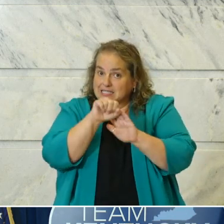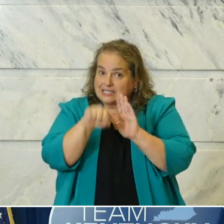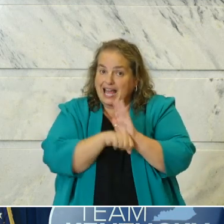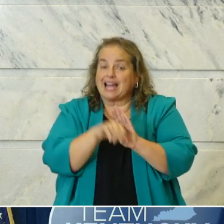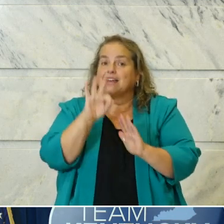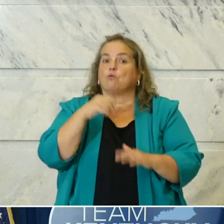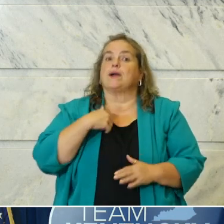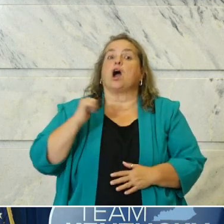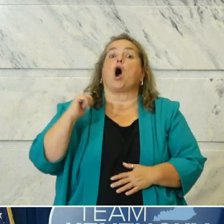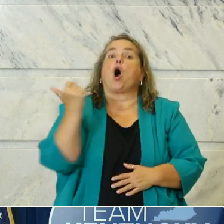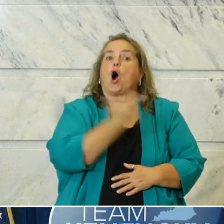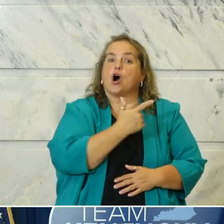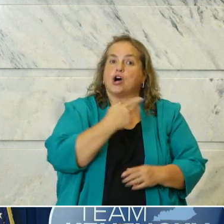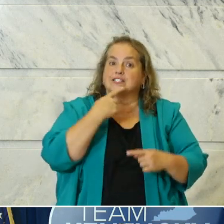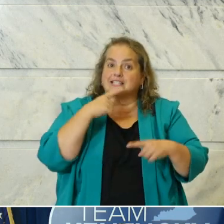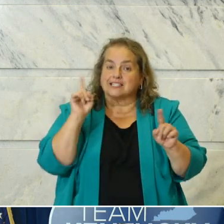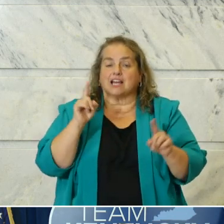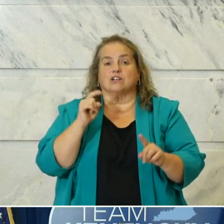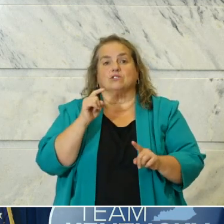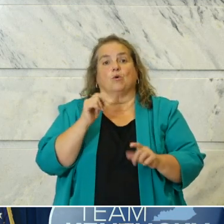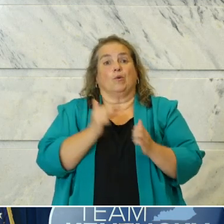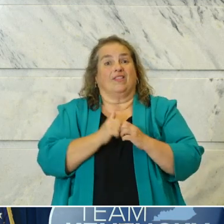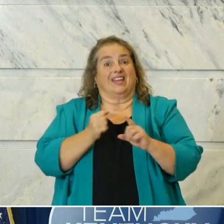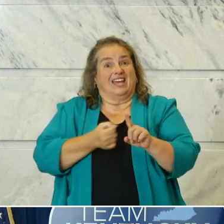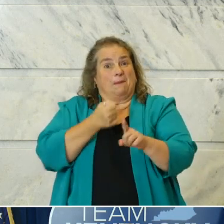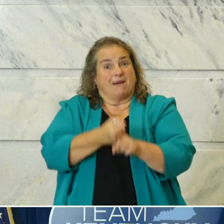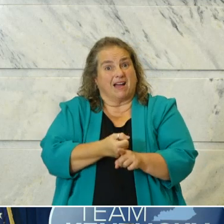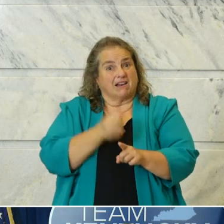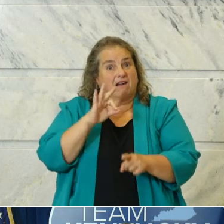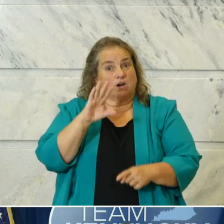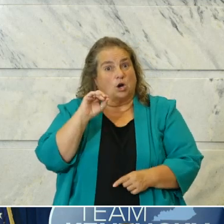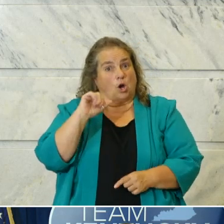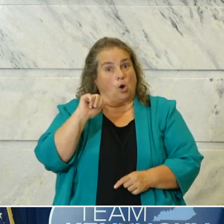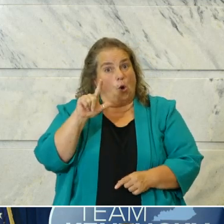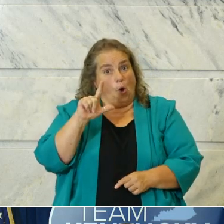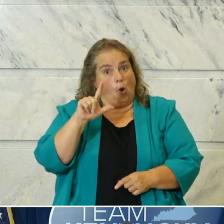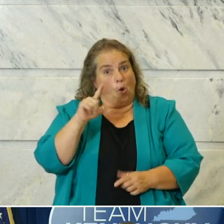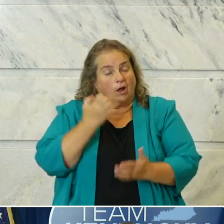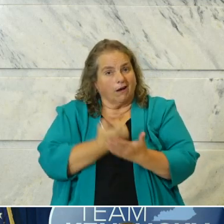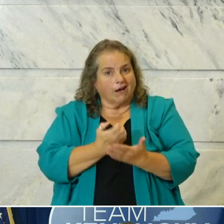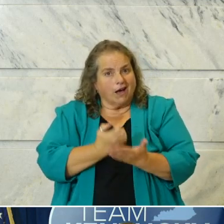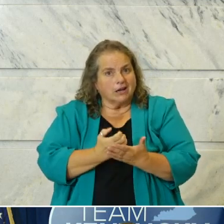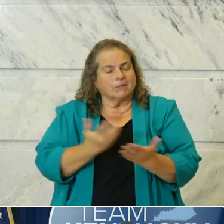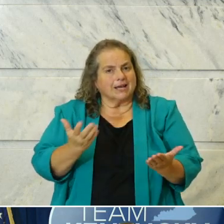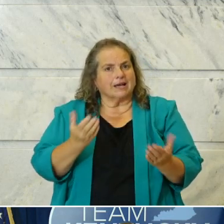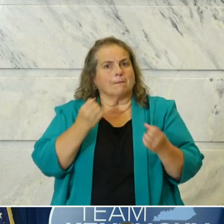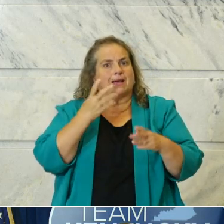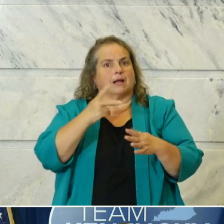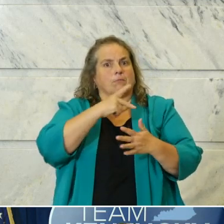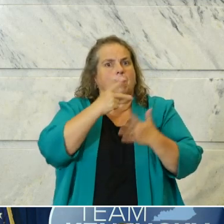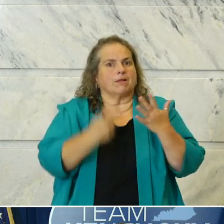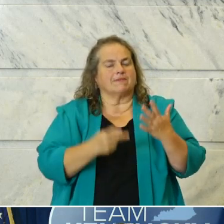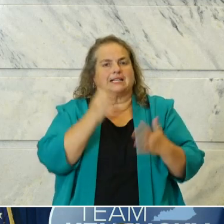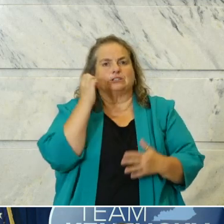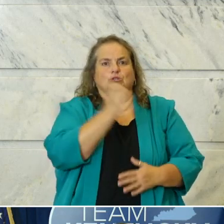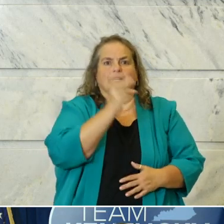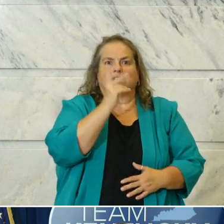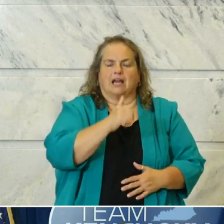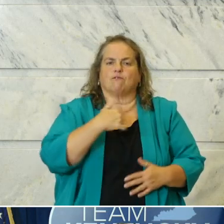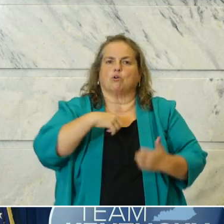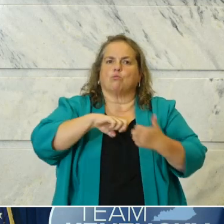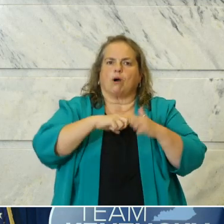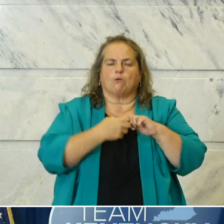with the impact to the coal economy, seeing the depopulation even in many areas of Eastern Kentucky, we have to do